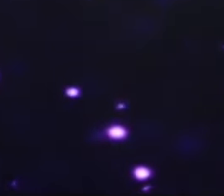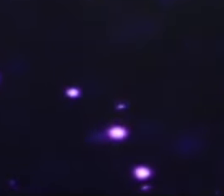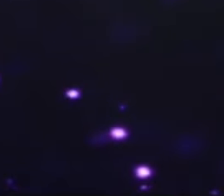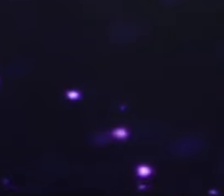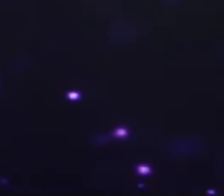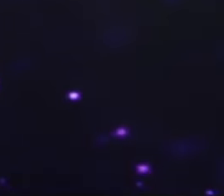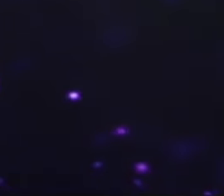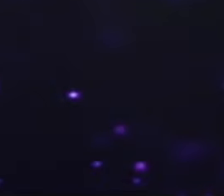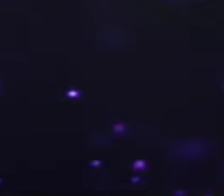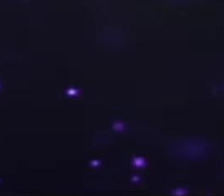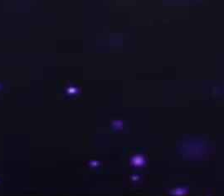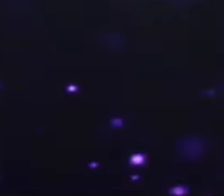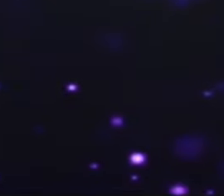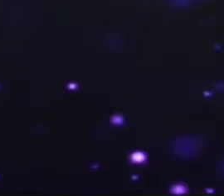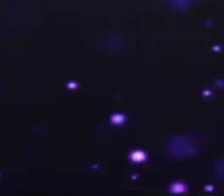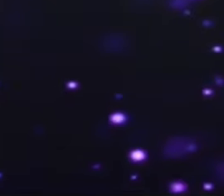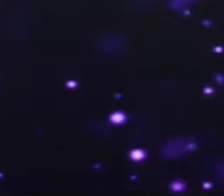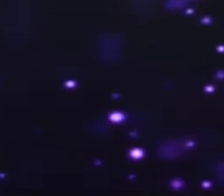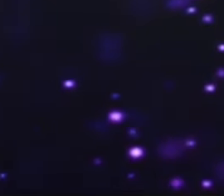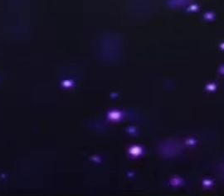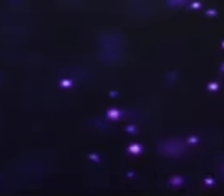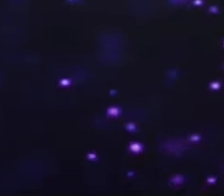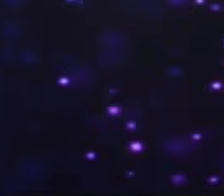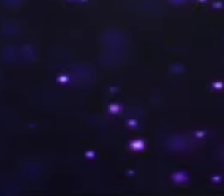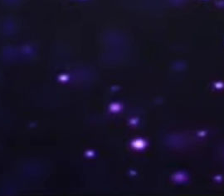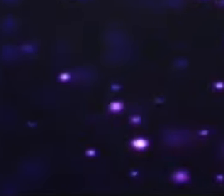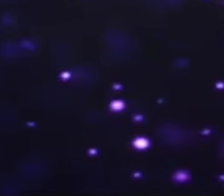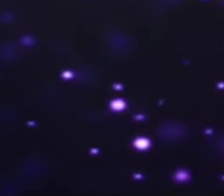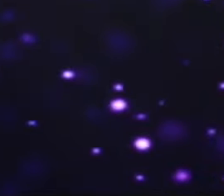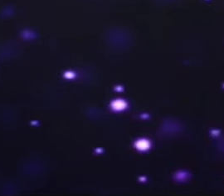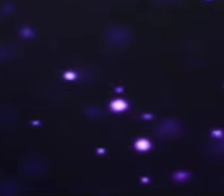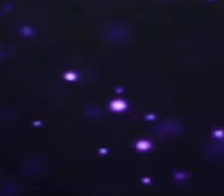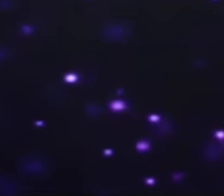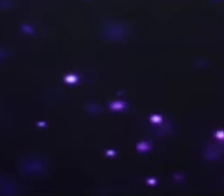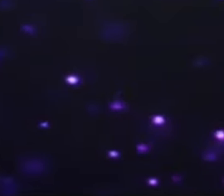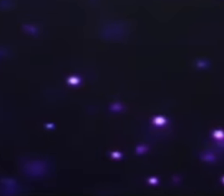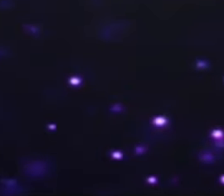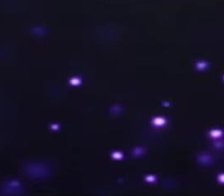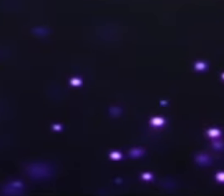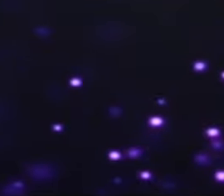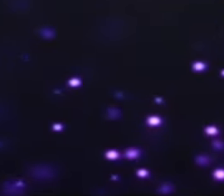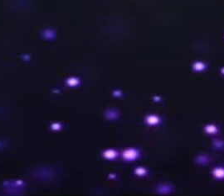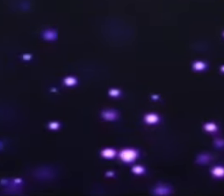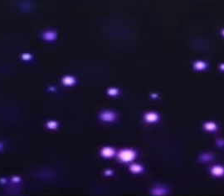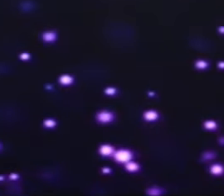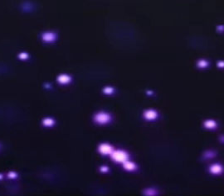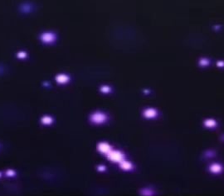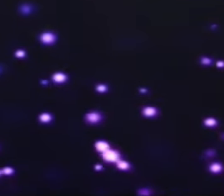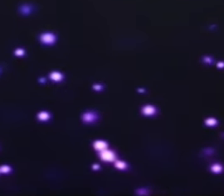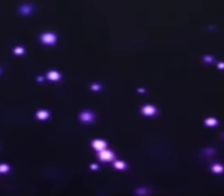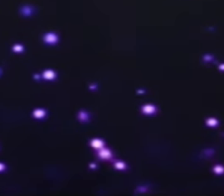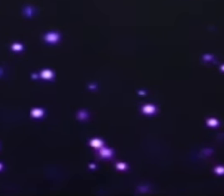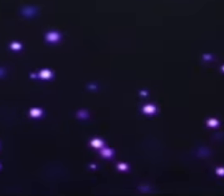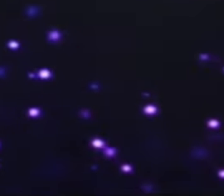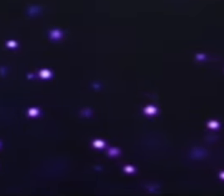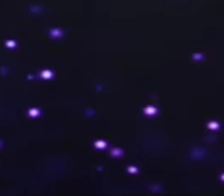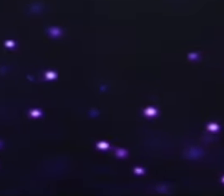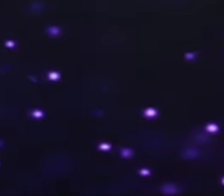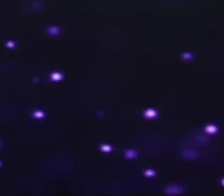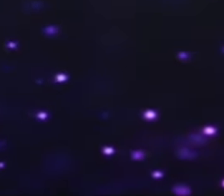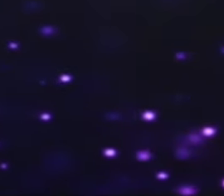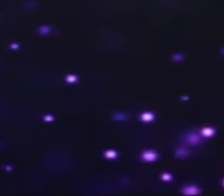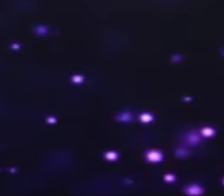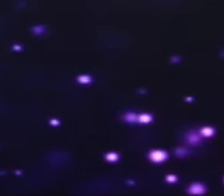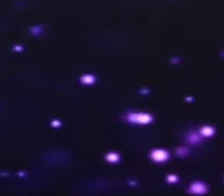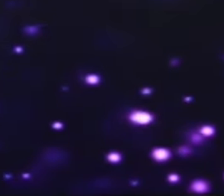had. We are also grateful to our International Missions Director, Apostle Emmanuel Ajimain Bekwin, for such a